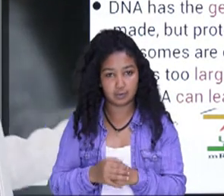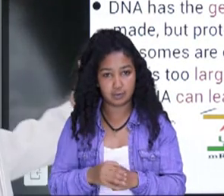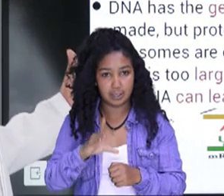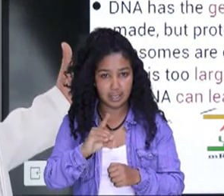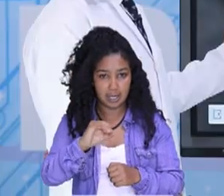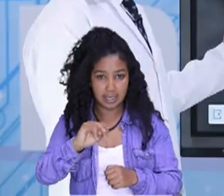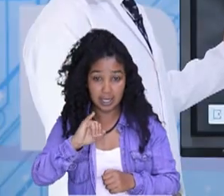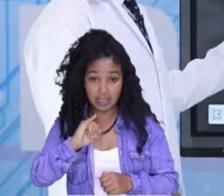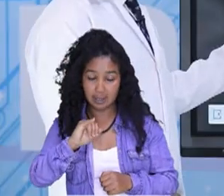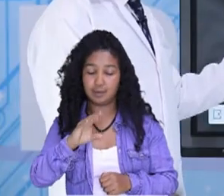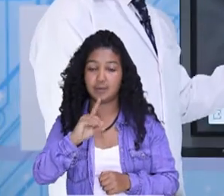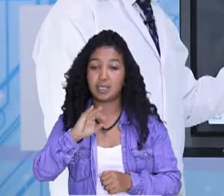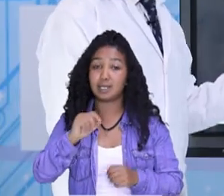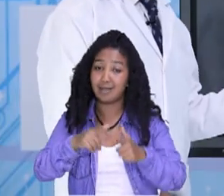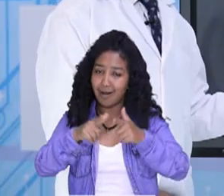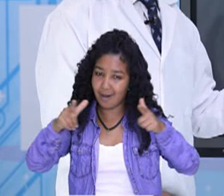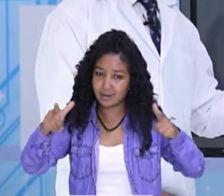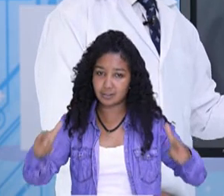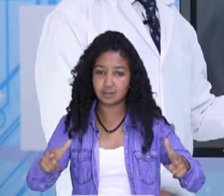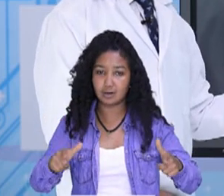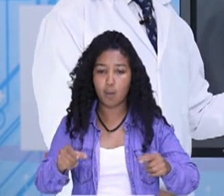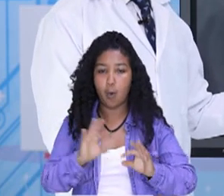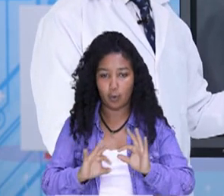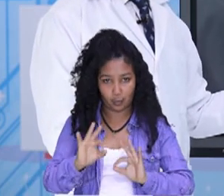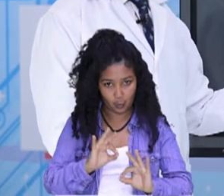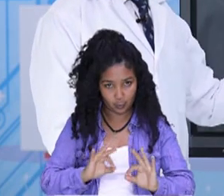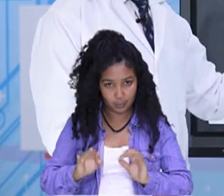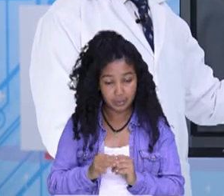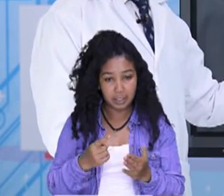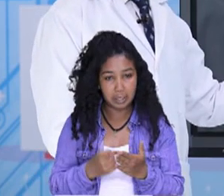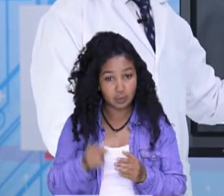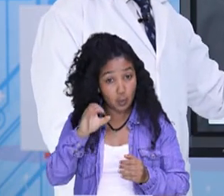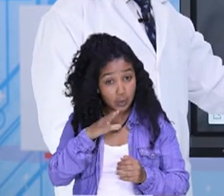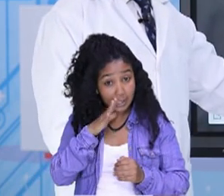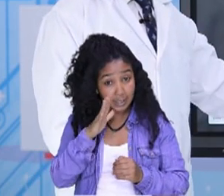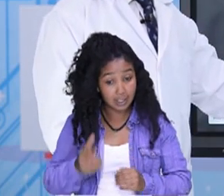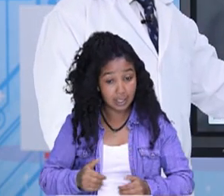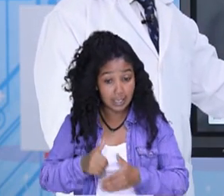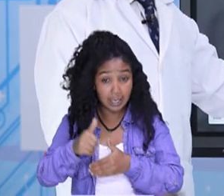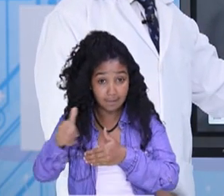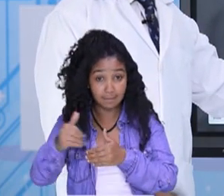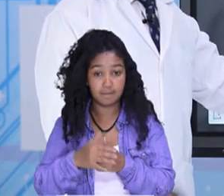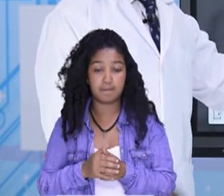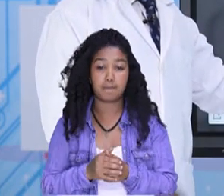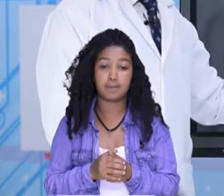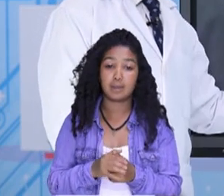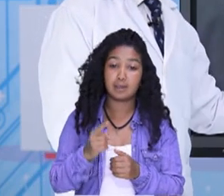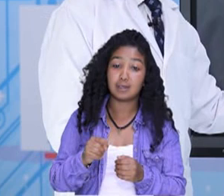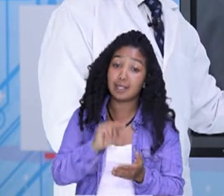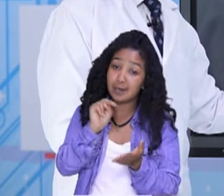DNA is a large molecule. It couldn't leave